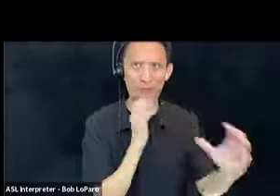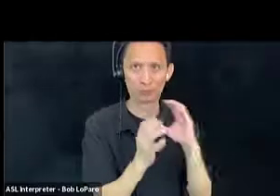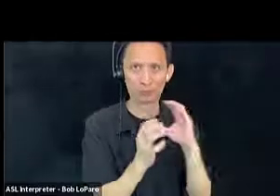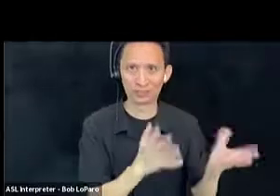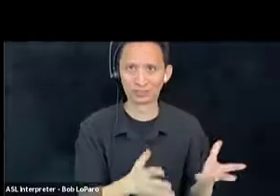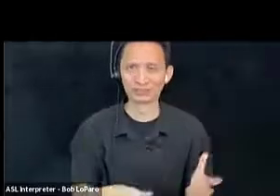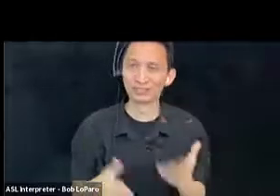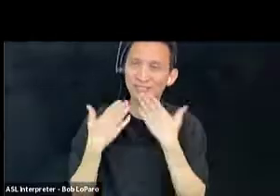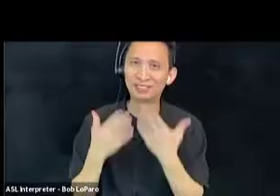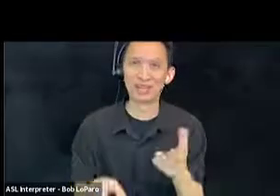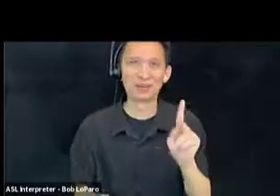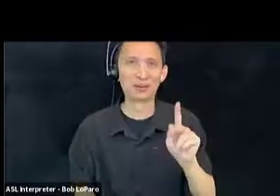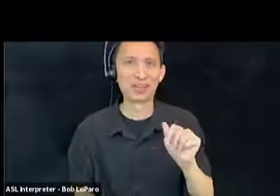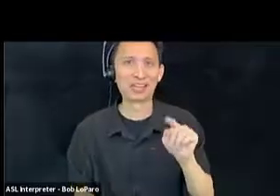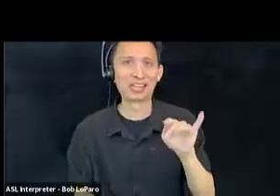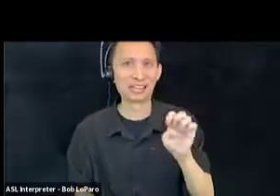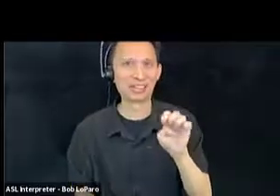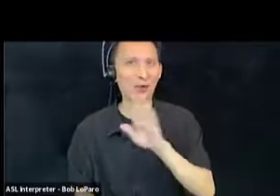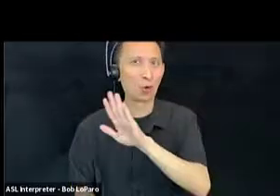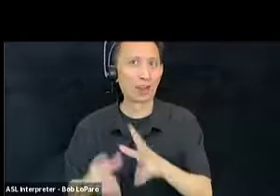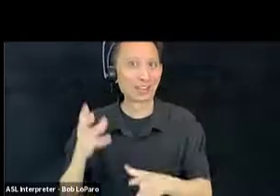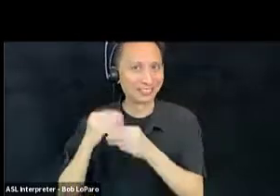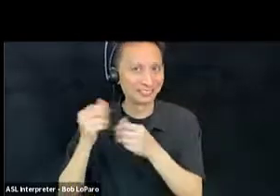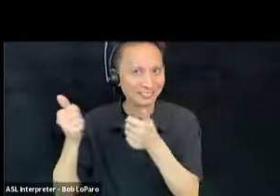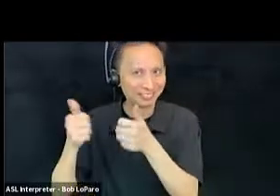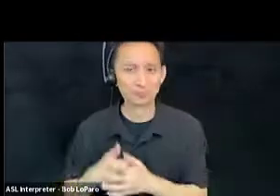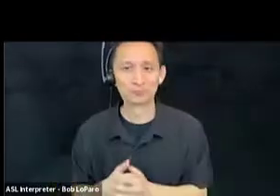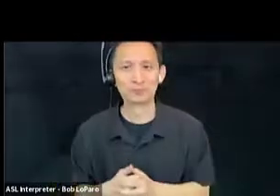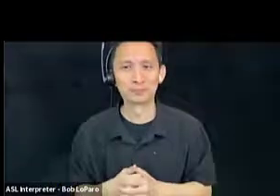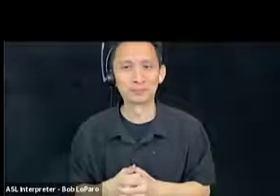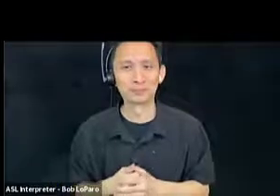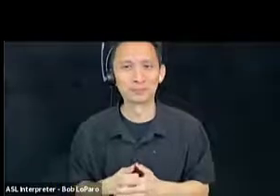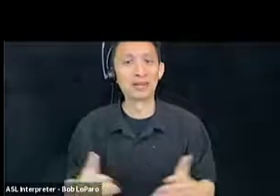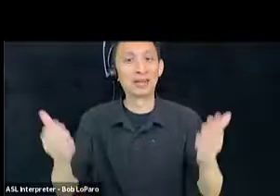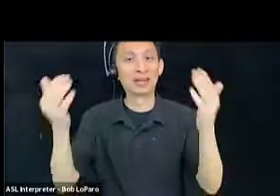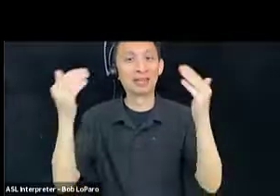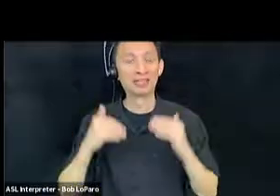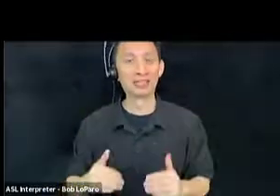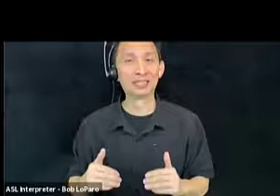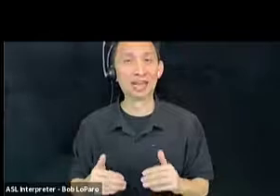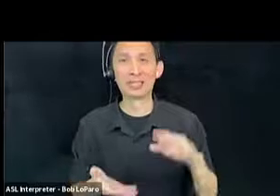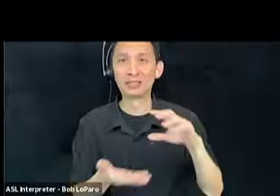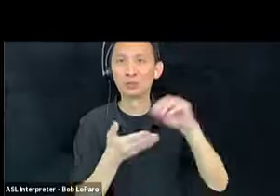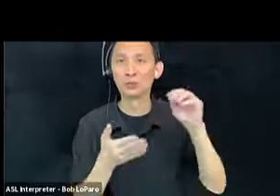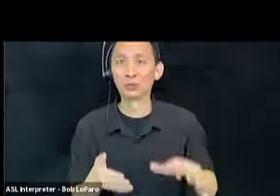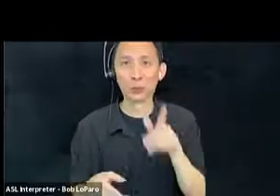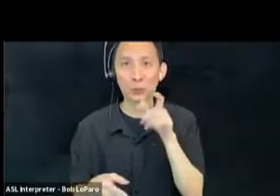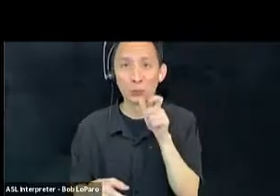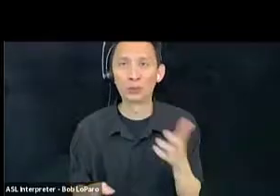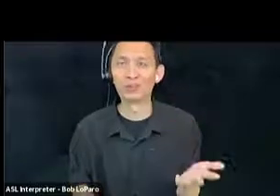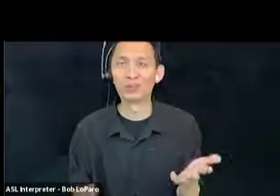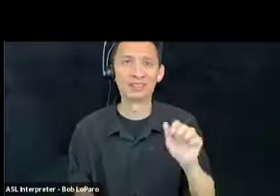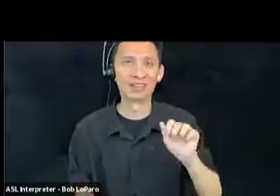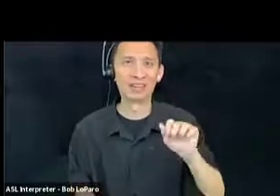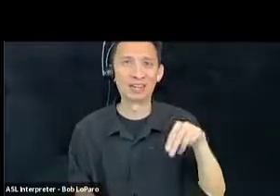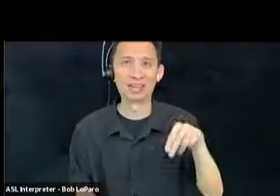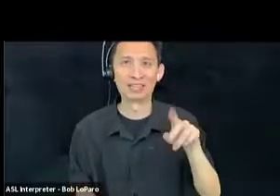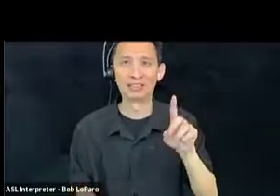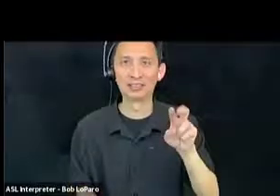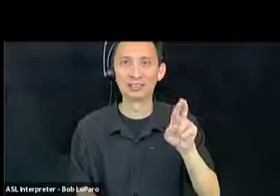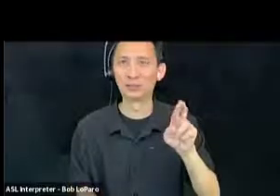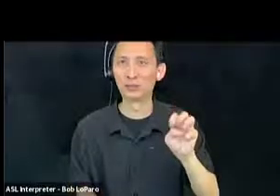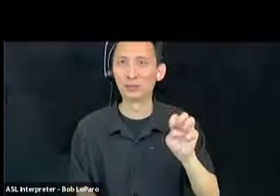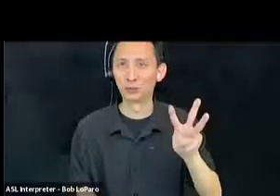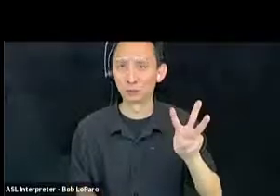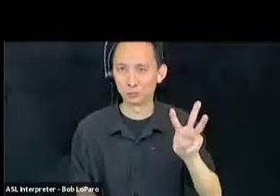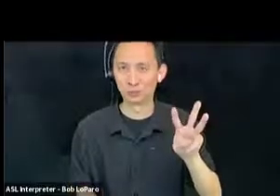chiming in here and there. Um, the next kiddo that we're going to look at is Andrew. Um, and you will, if you have not met his mom, you will see